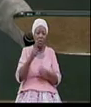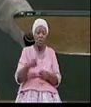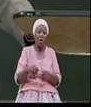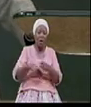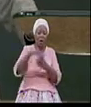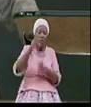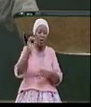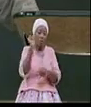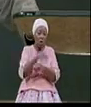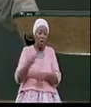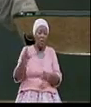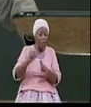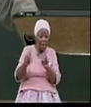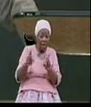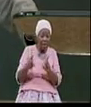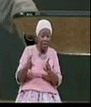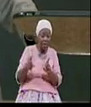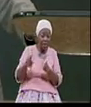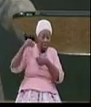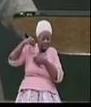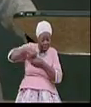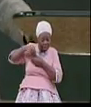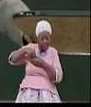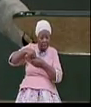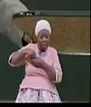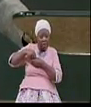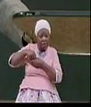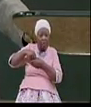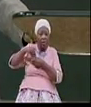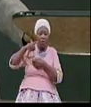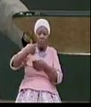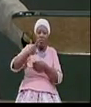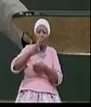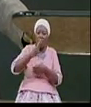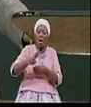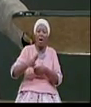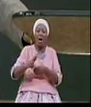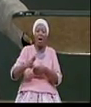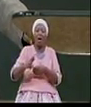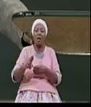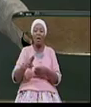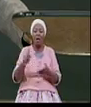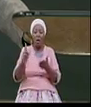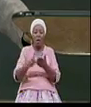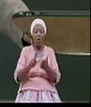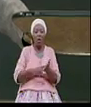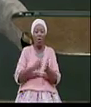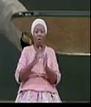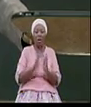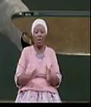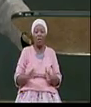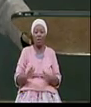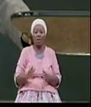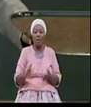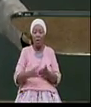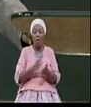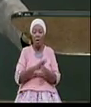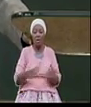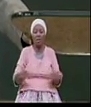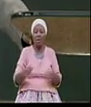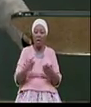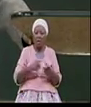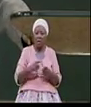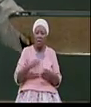conquering. But internally, you are lawless. It says there's